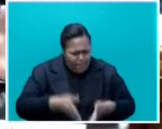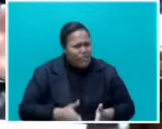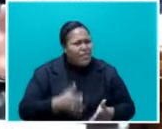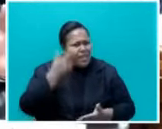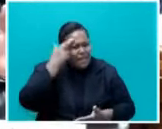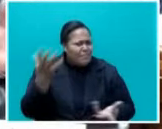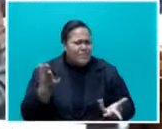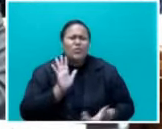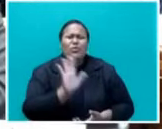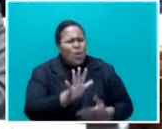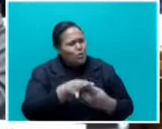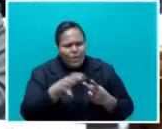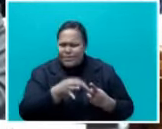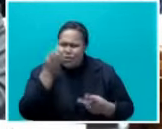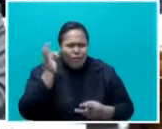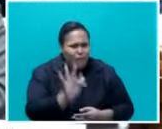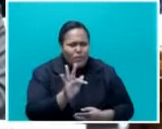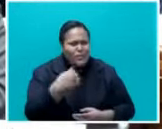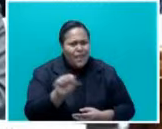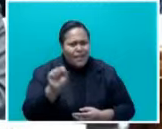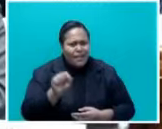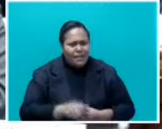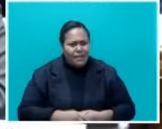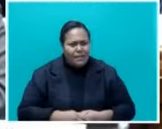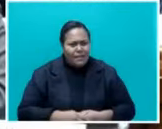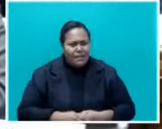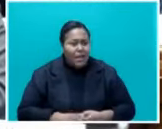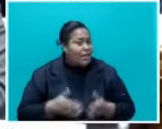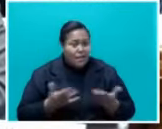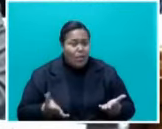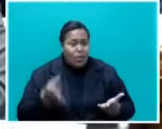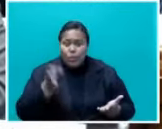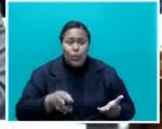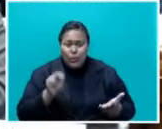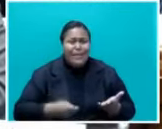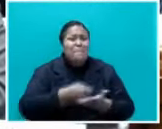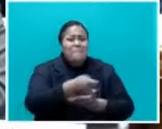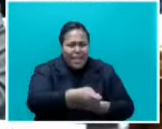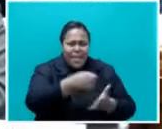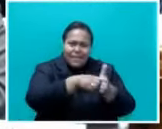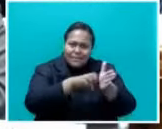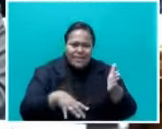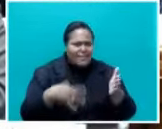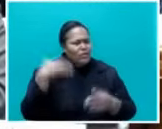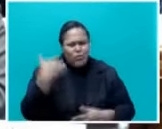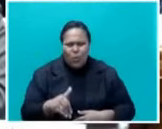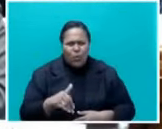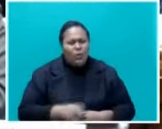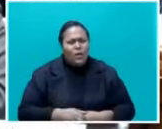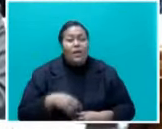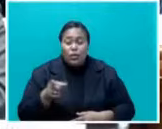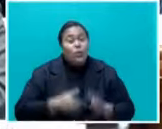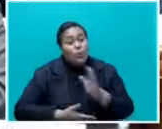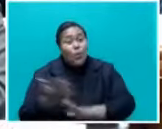you. And now, you don't have to do a deed poll. You simply just go to the BDM office.